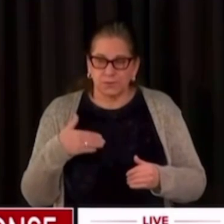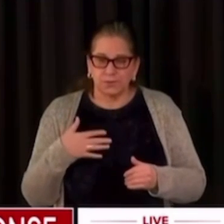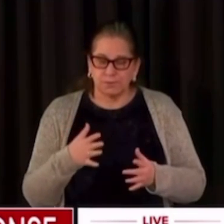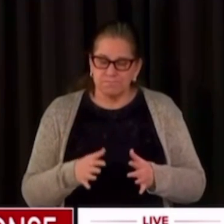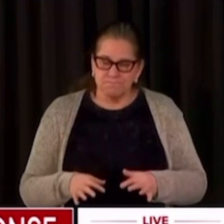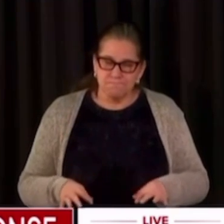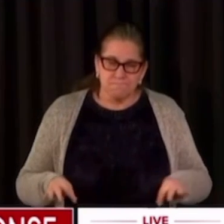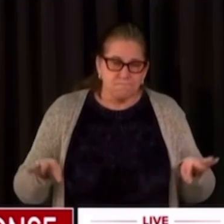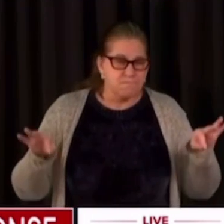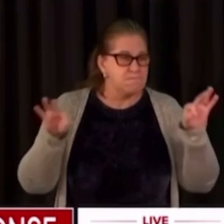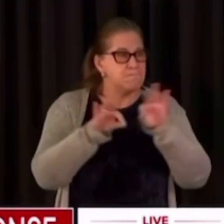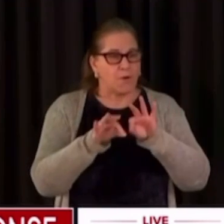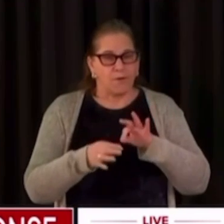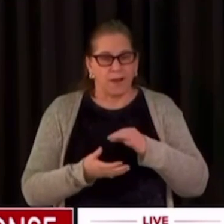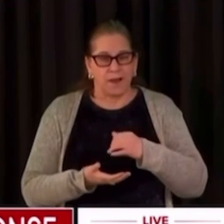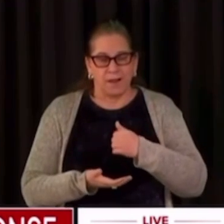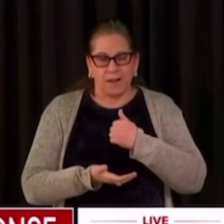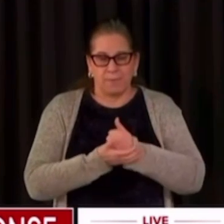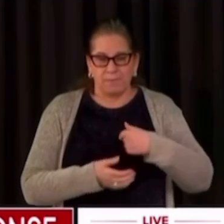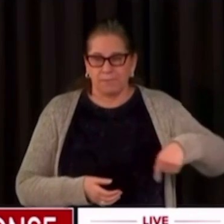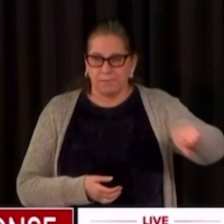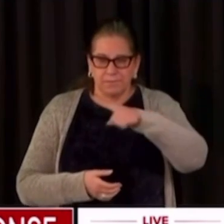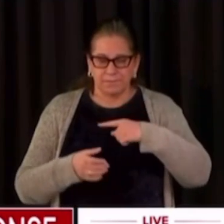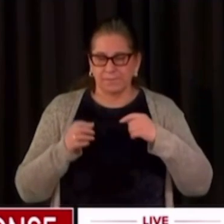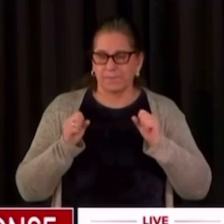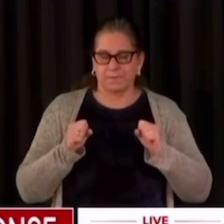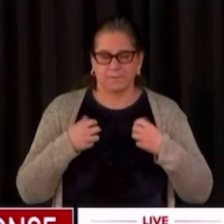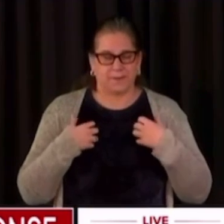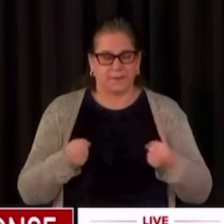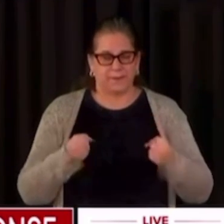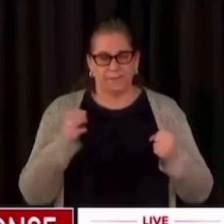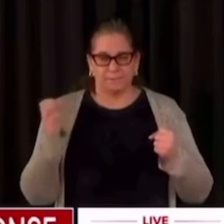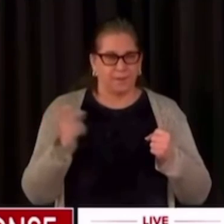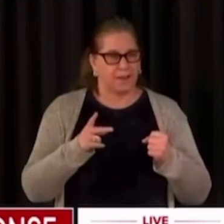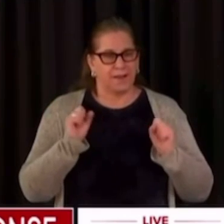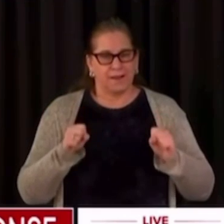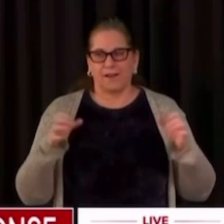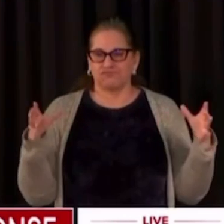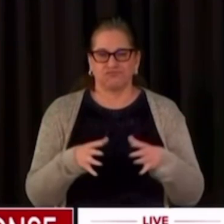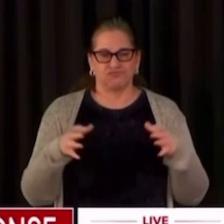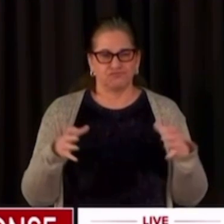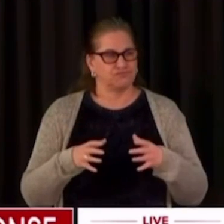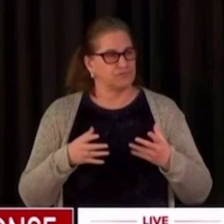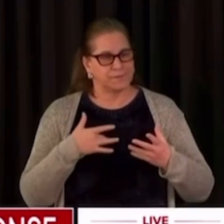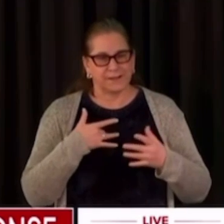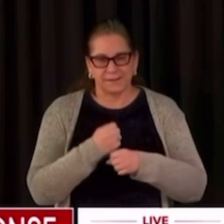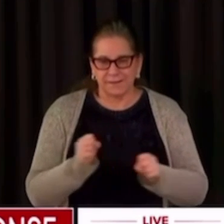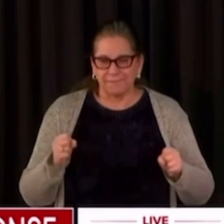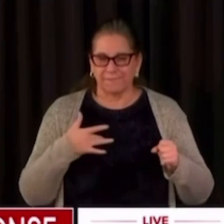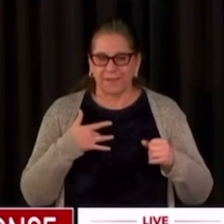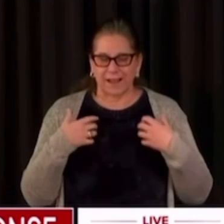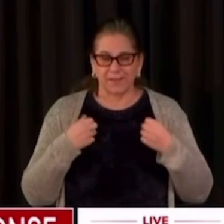with family and friends and getting our lives back. And I know that there are many seniors,